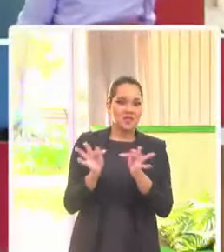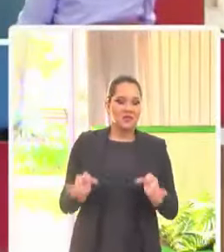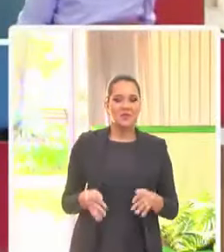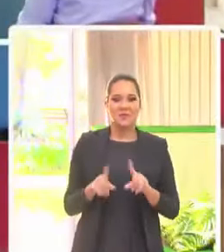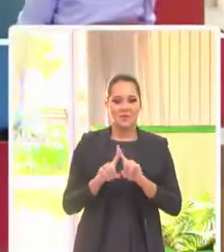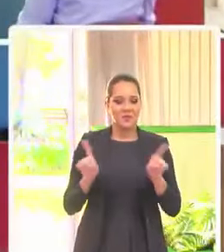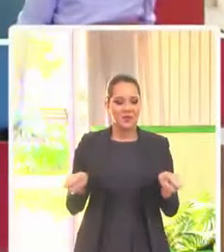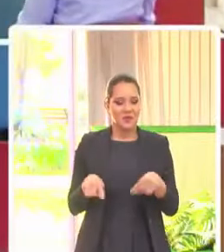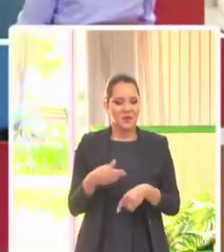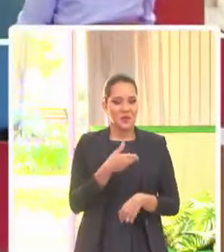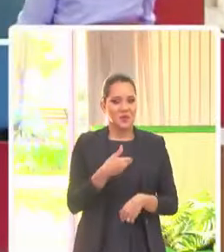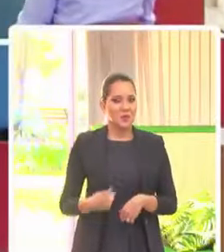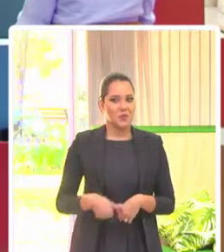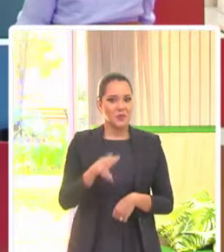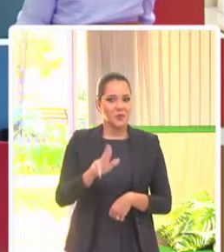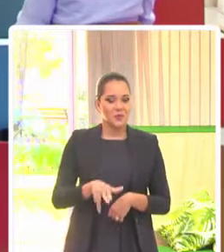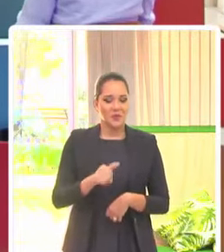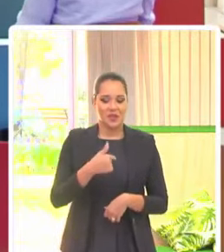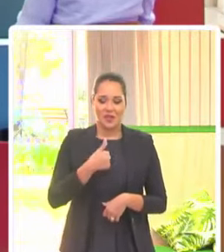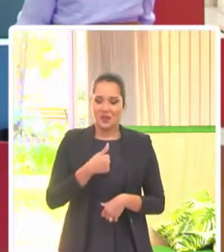I'm not an educator.